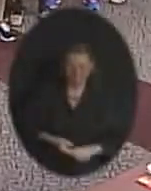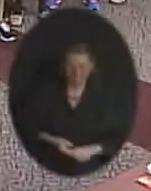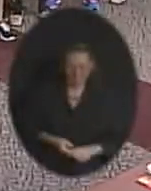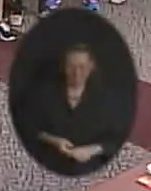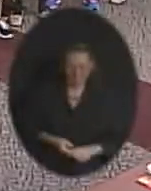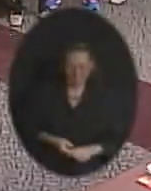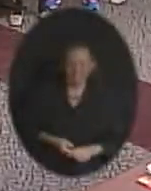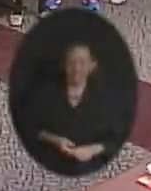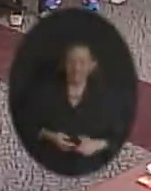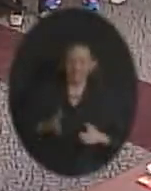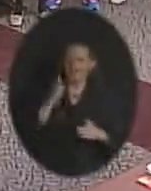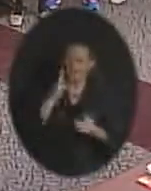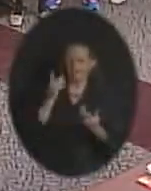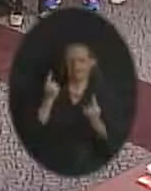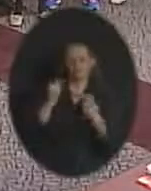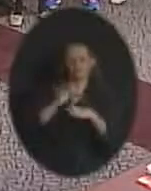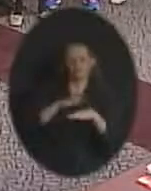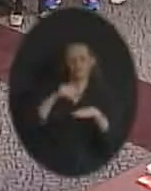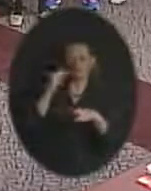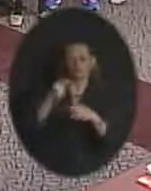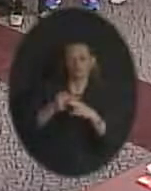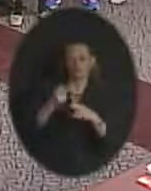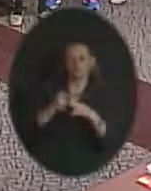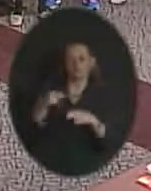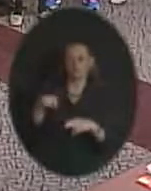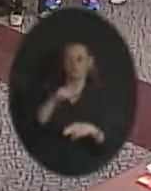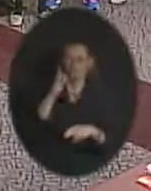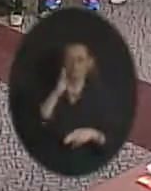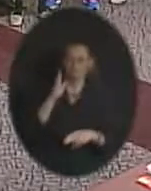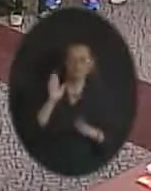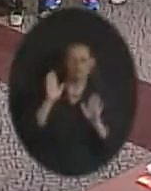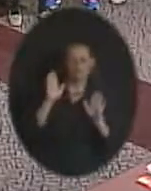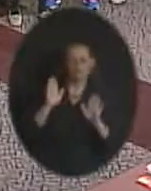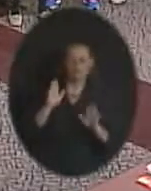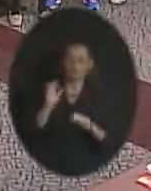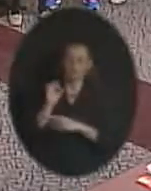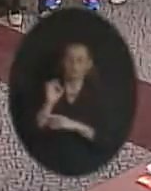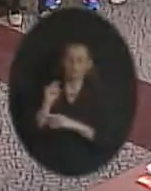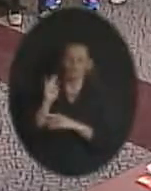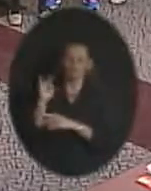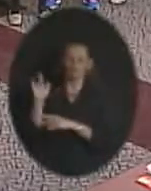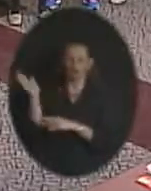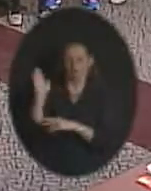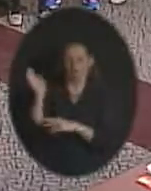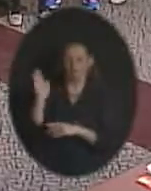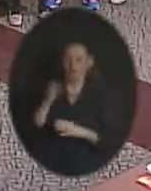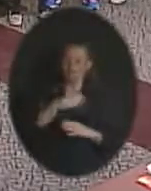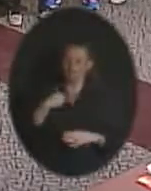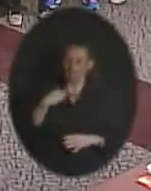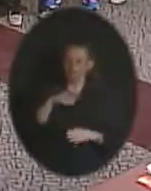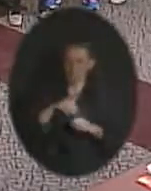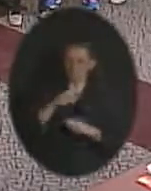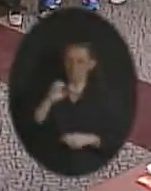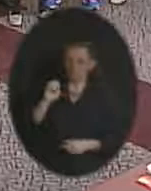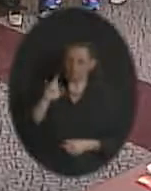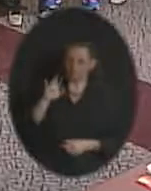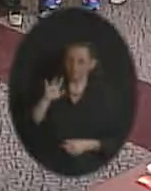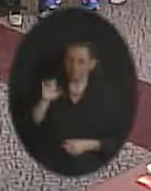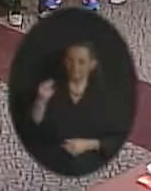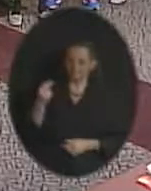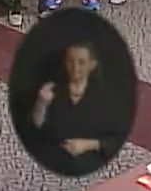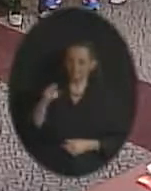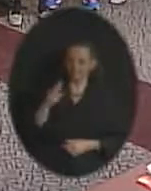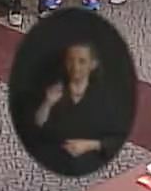Girls, I'm going to attempt to call out your name, and you're going to do that super softball wave so the audience can recognize. So members of the team include Elizabeth Leonard,